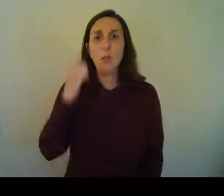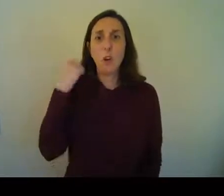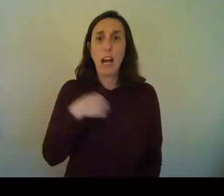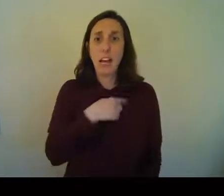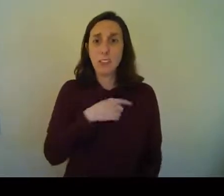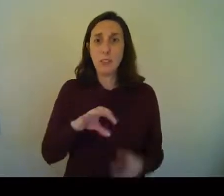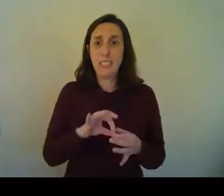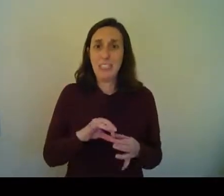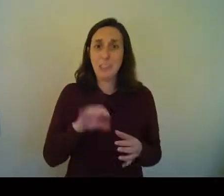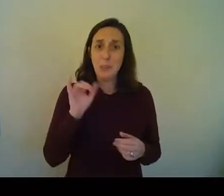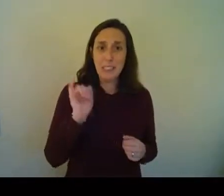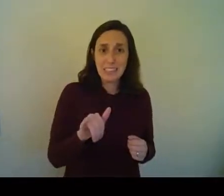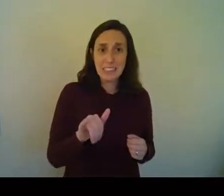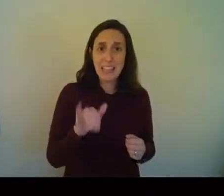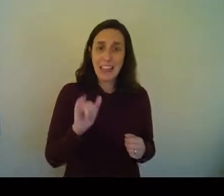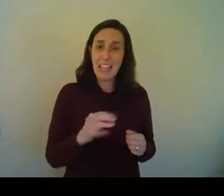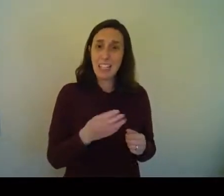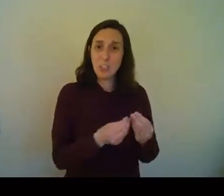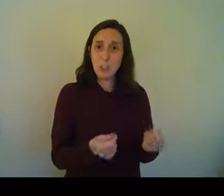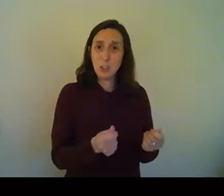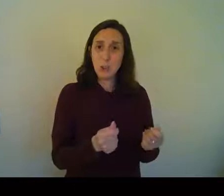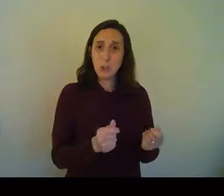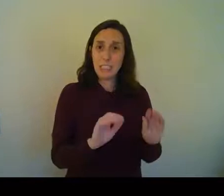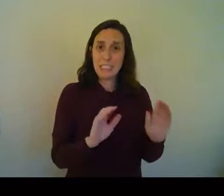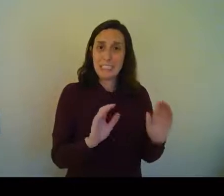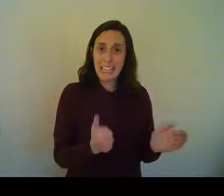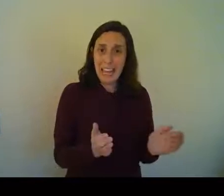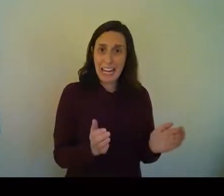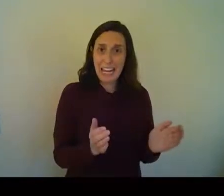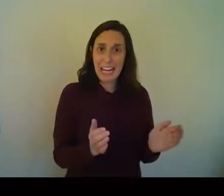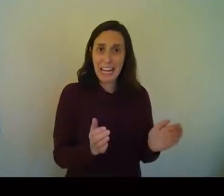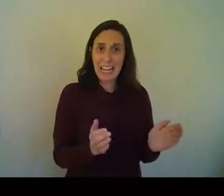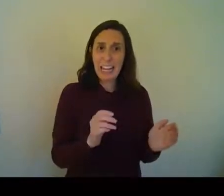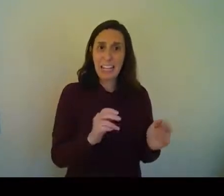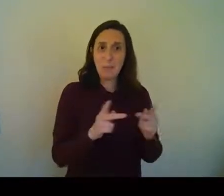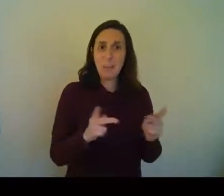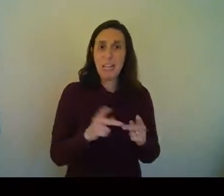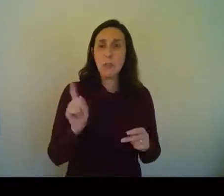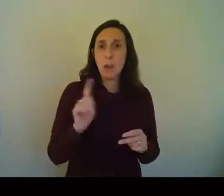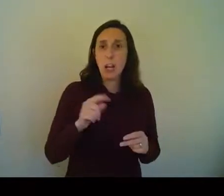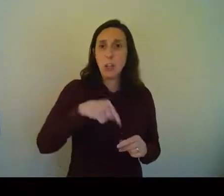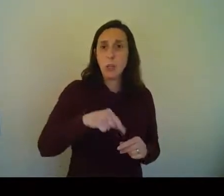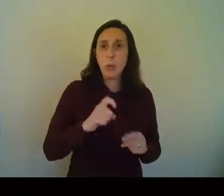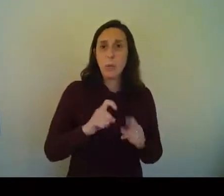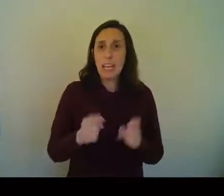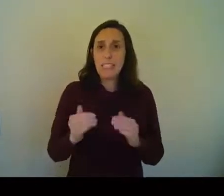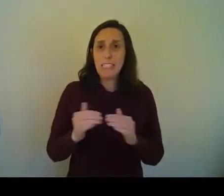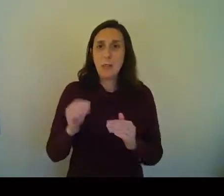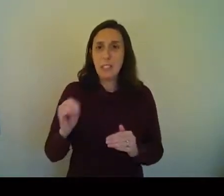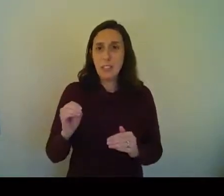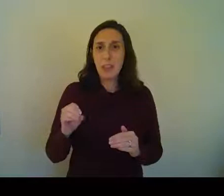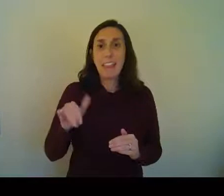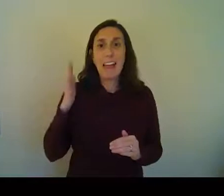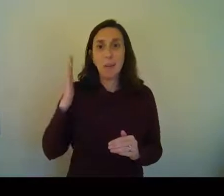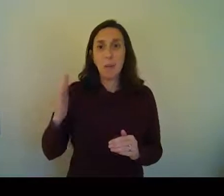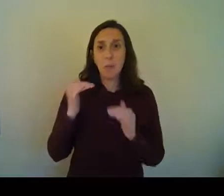thing, that solution set happens to be the place where q of x equals 0, and they will restrict our